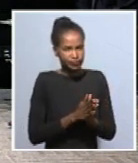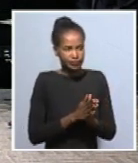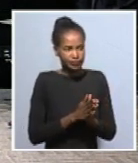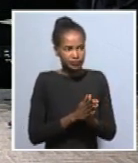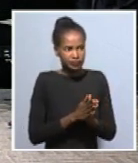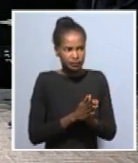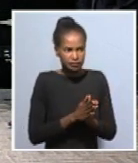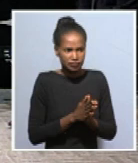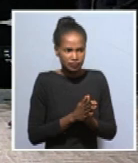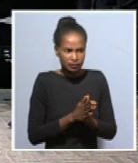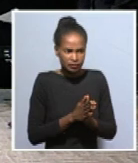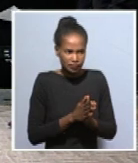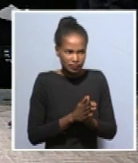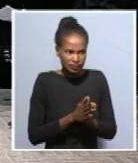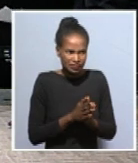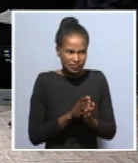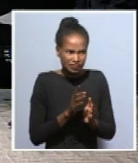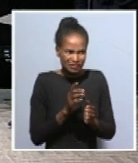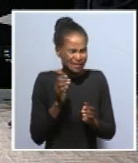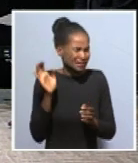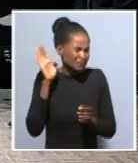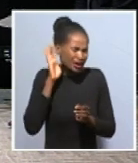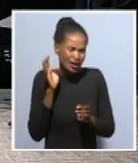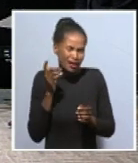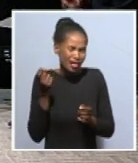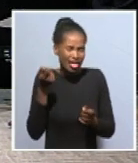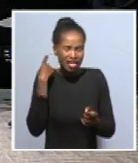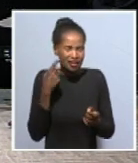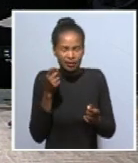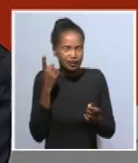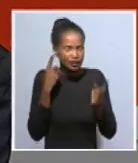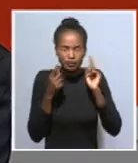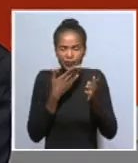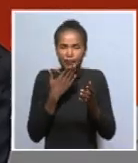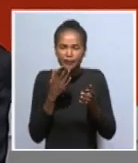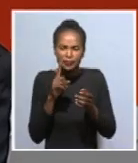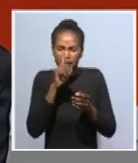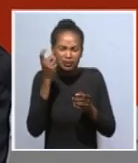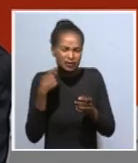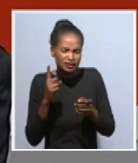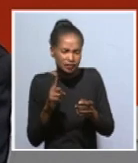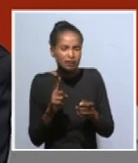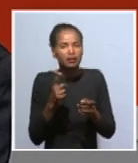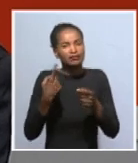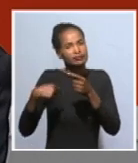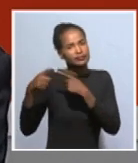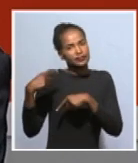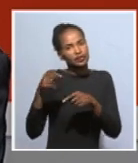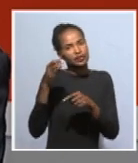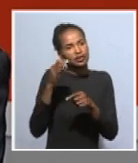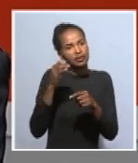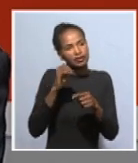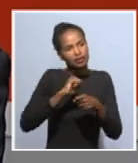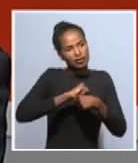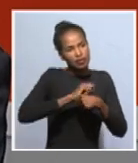I think I didn't follow on the question. So firstly, he wants to know about the green schemes in light of COVID-19 and what their future would entail, and